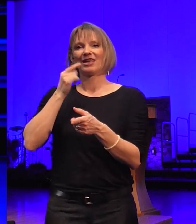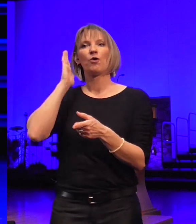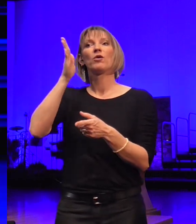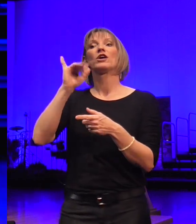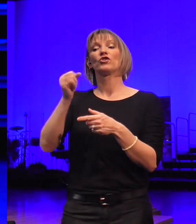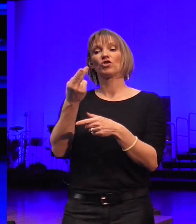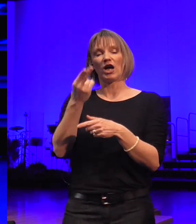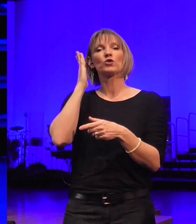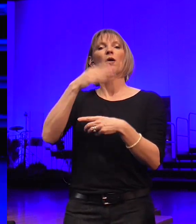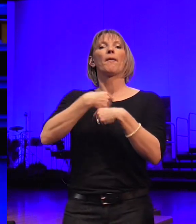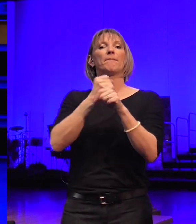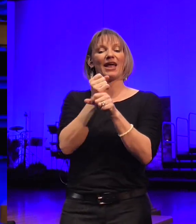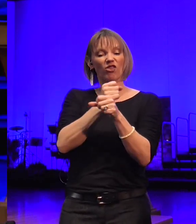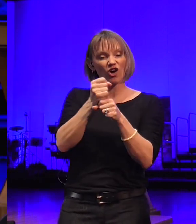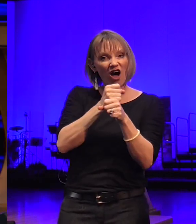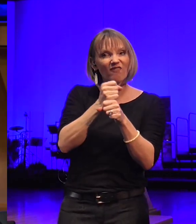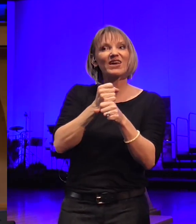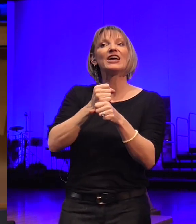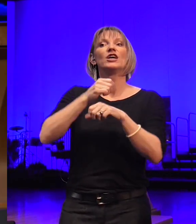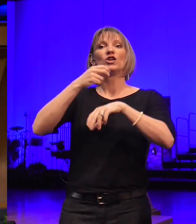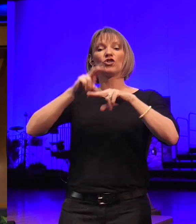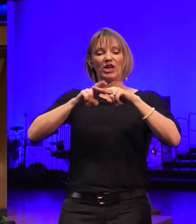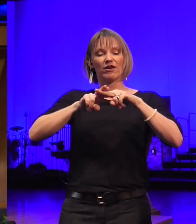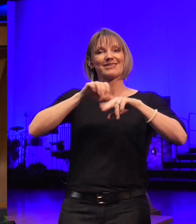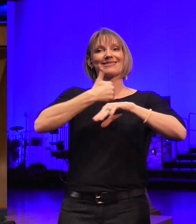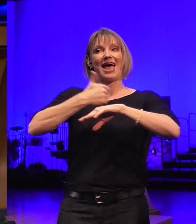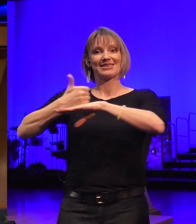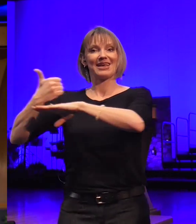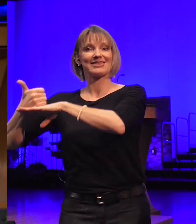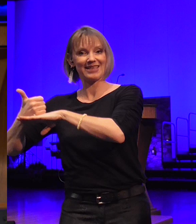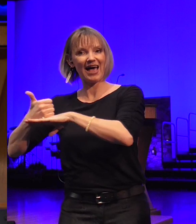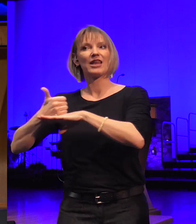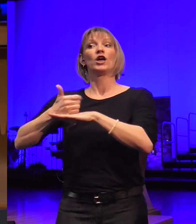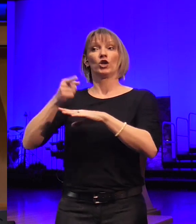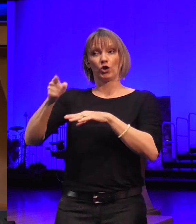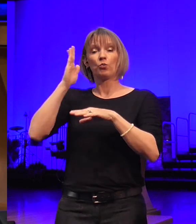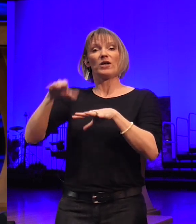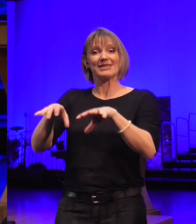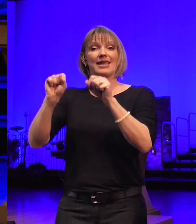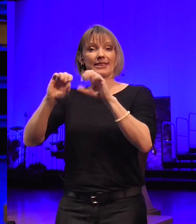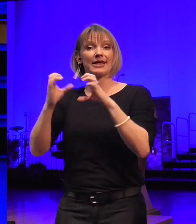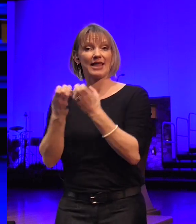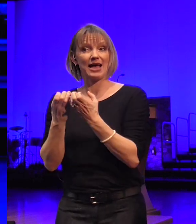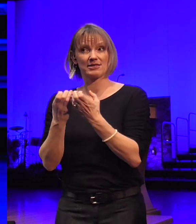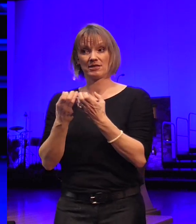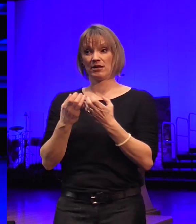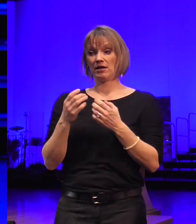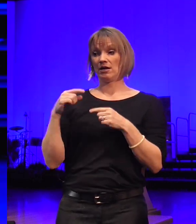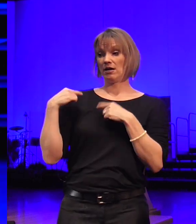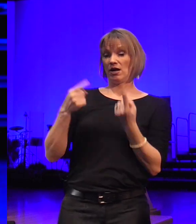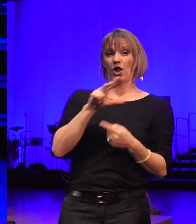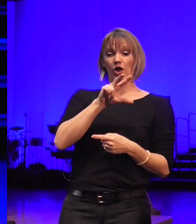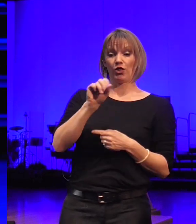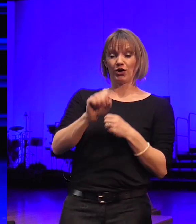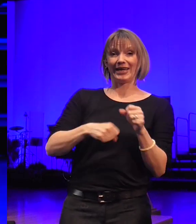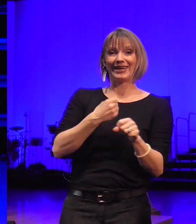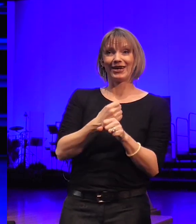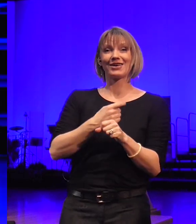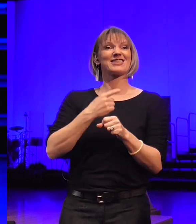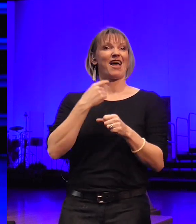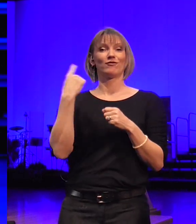coffee, set up the chairs, and you're going to let him take the class. And all I've been doing the last 30 years is making the